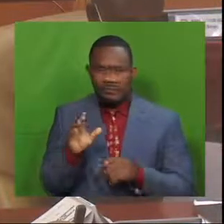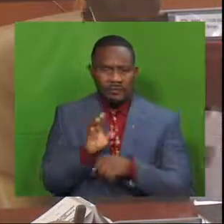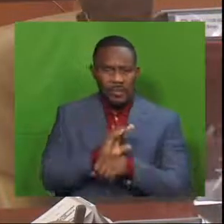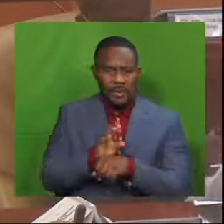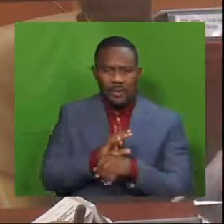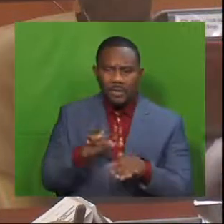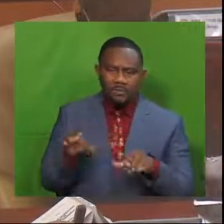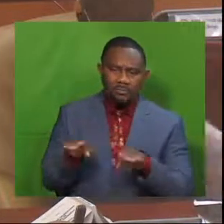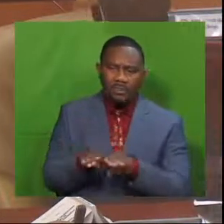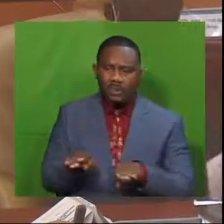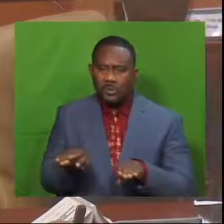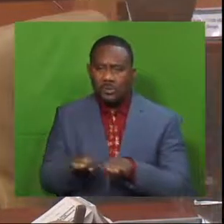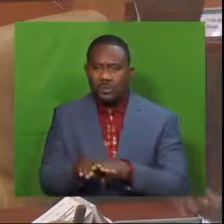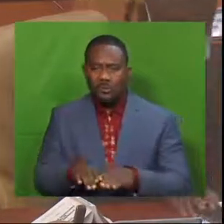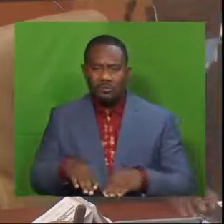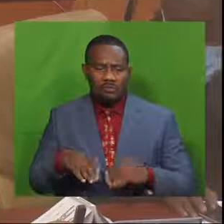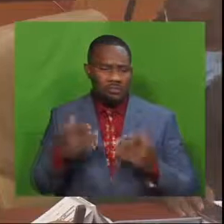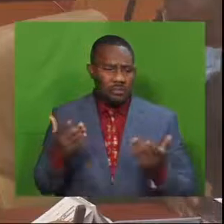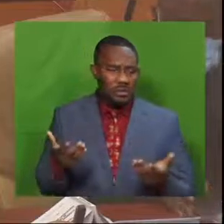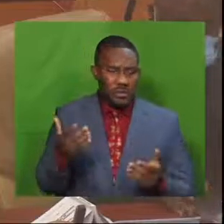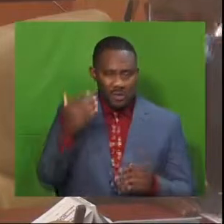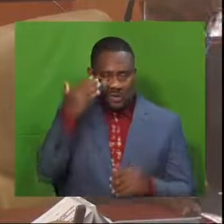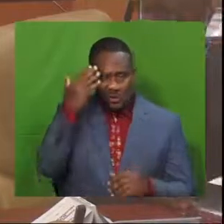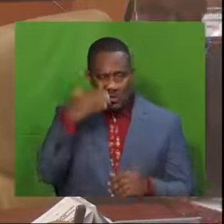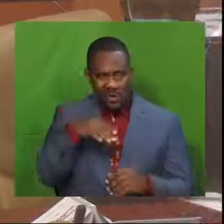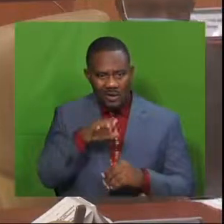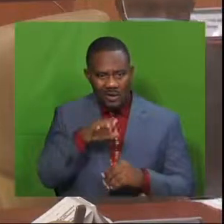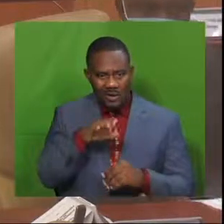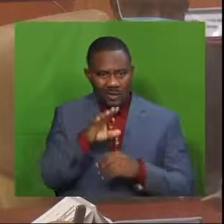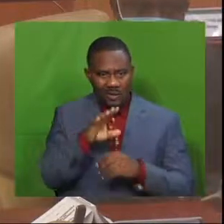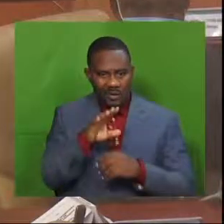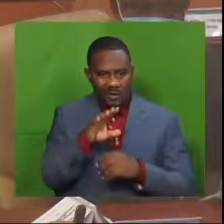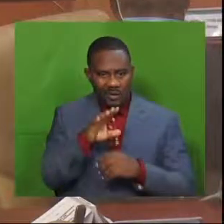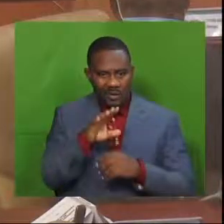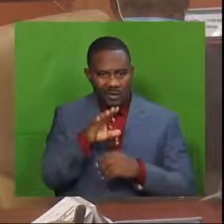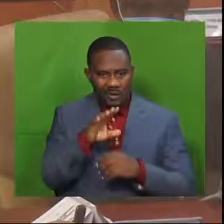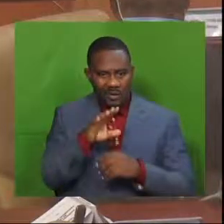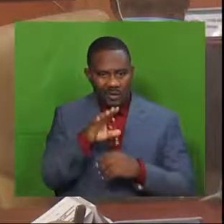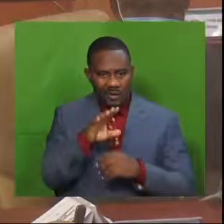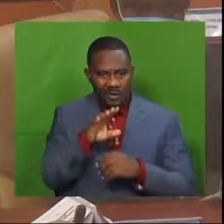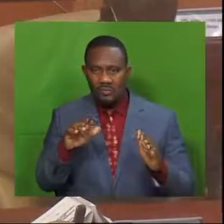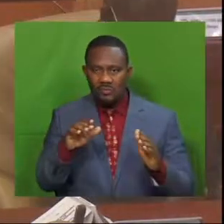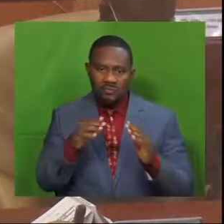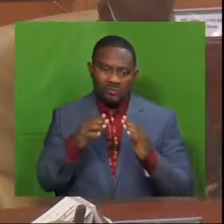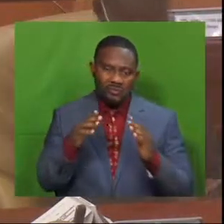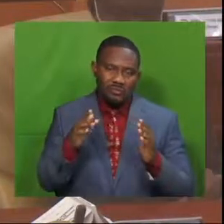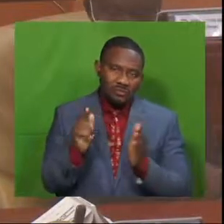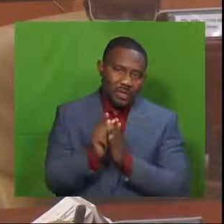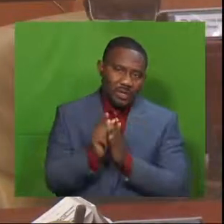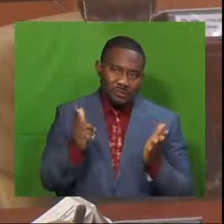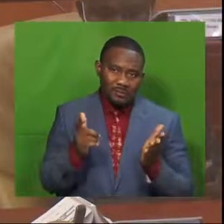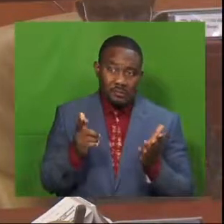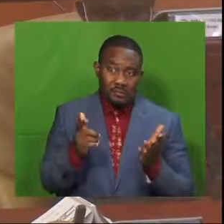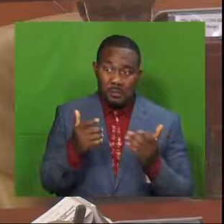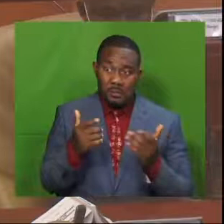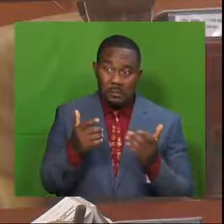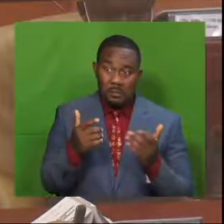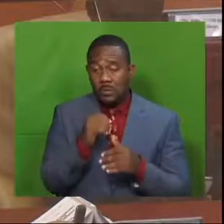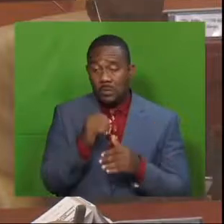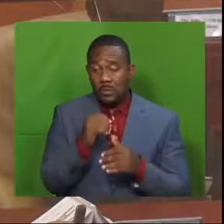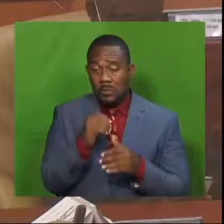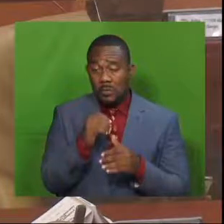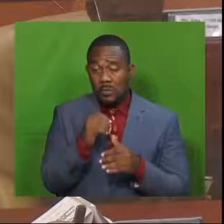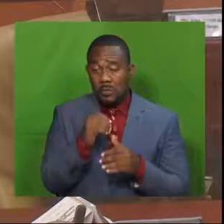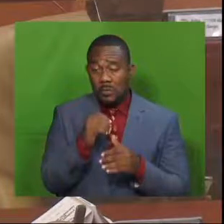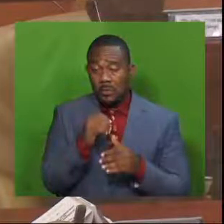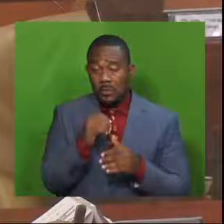with the continuous closure of cinemas and theaters. So I'm not too sure this is how the question was captured. I know Mr. Jatro